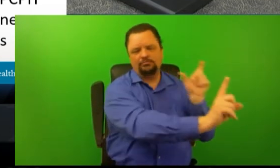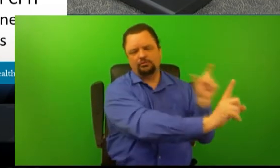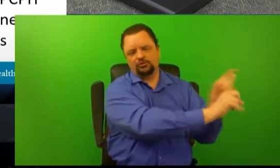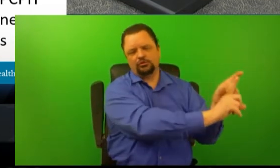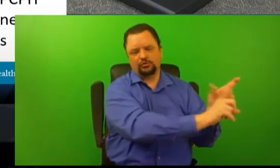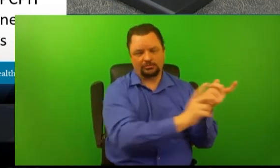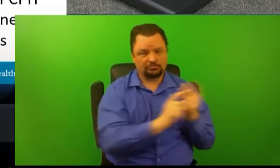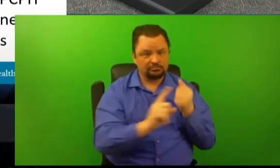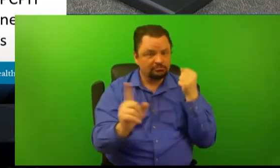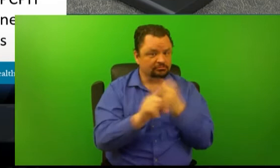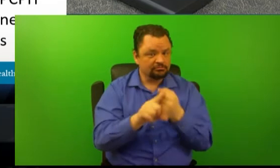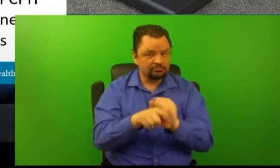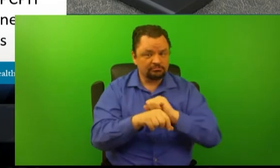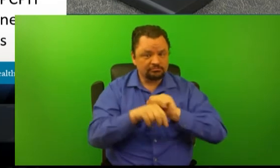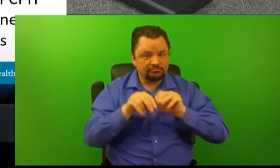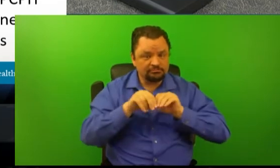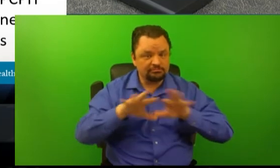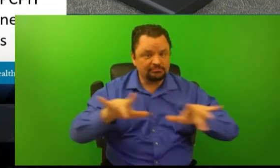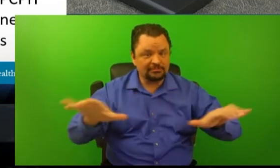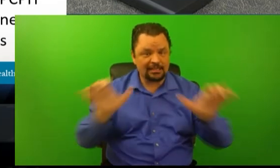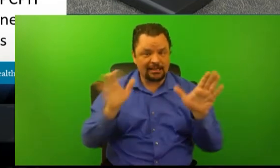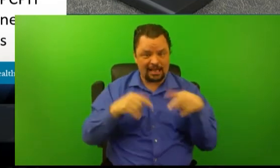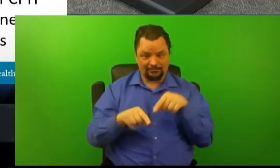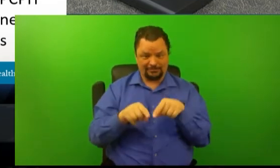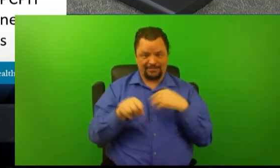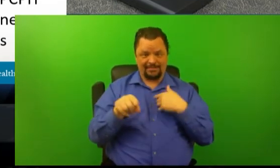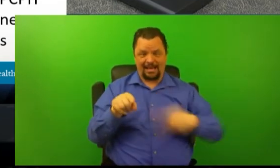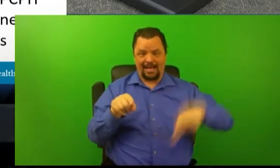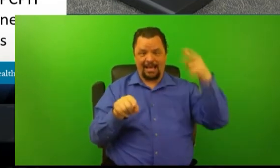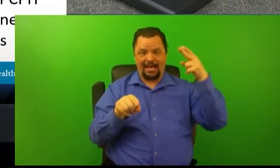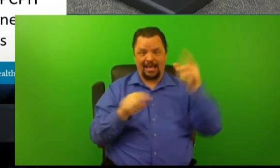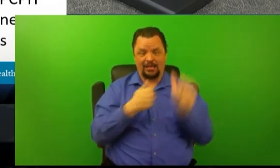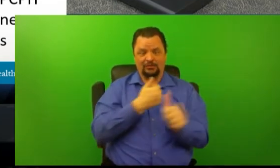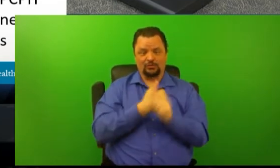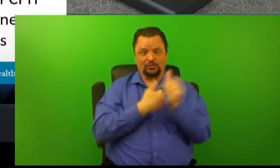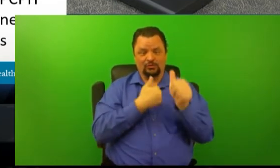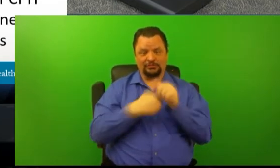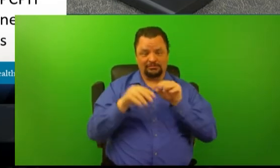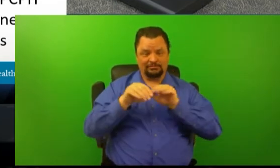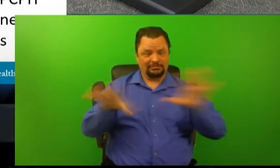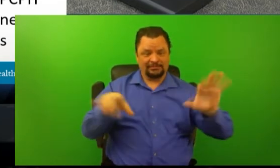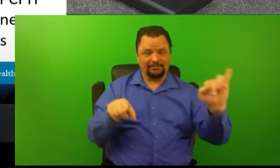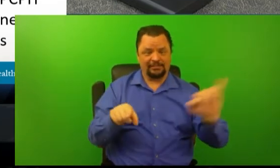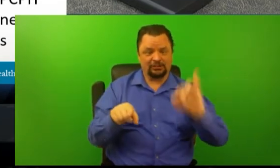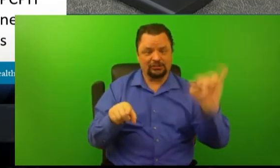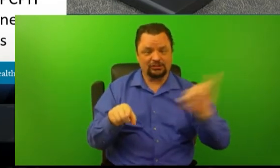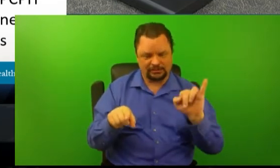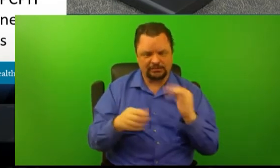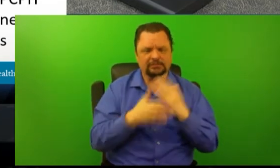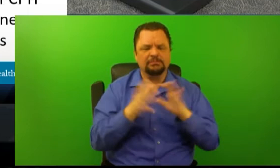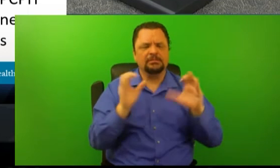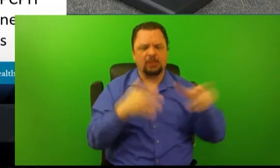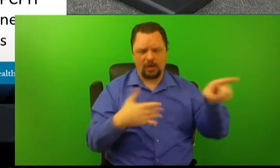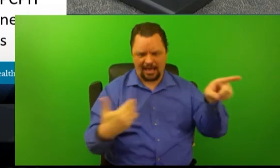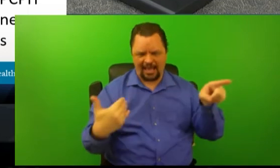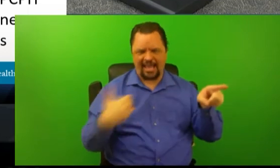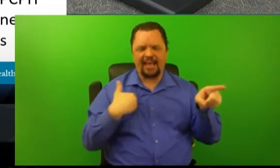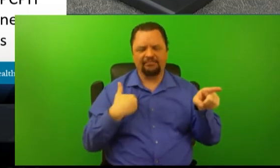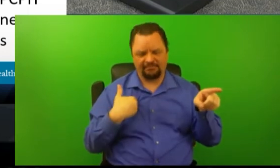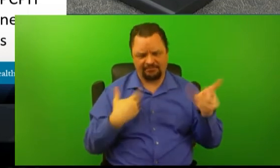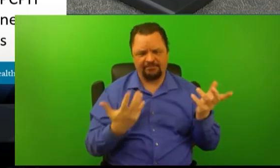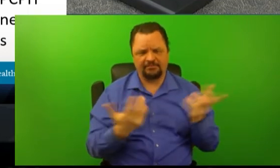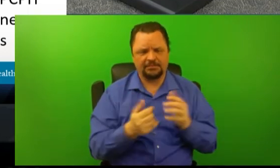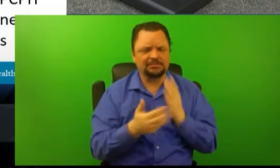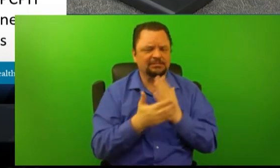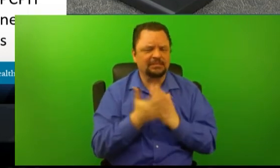lot of our special needs classrooms. But that will be a conversation on a one-on-one basis. That won't be a blanket requirement. What's